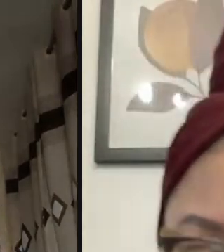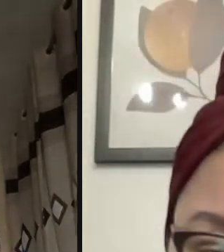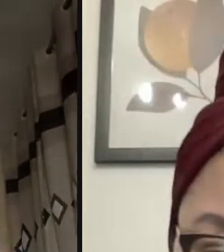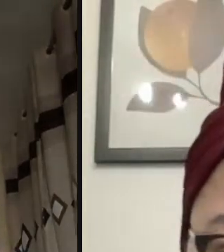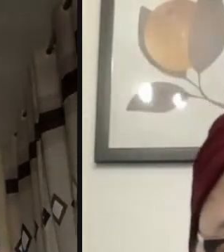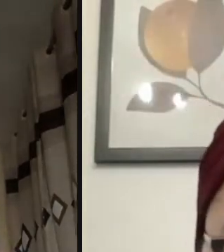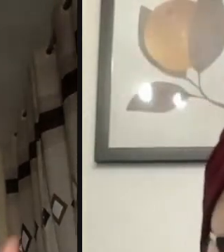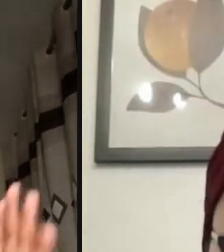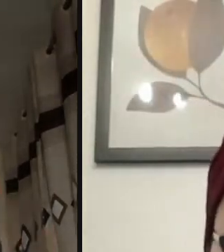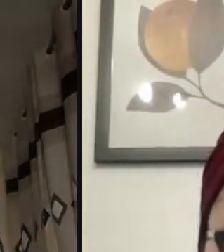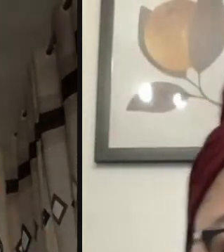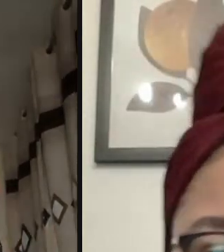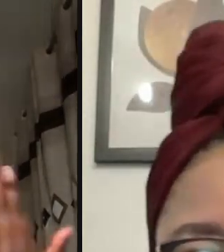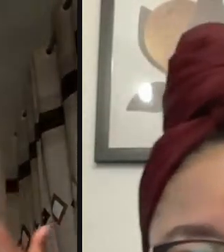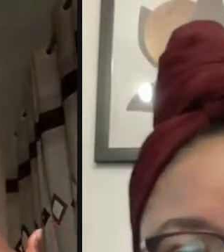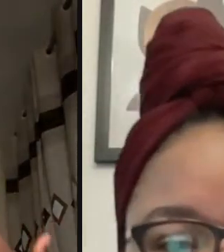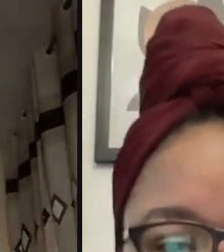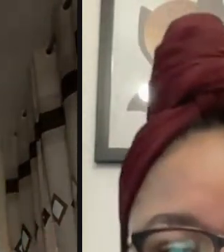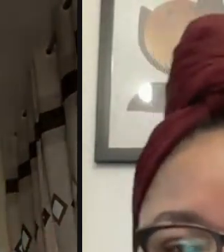much.